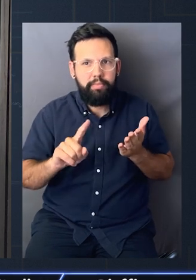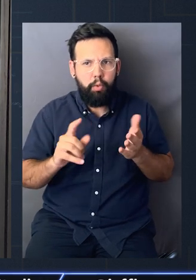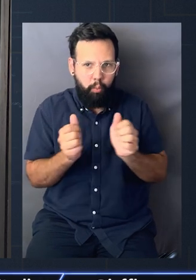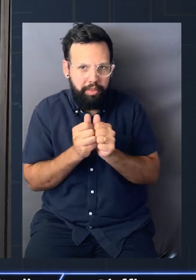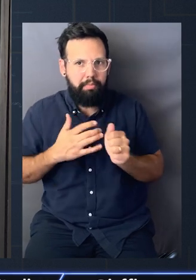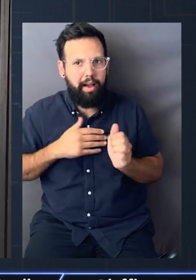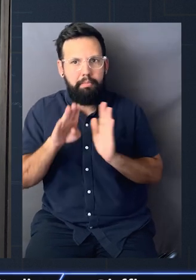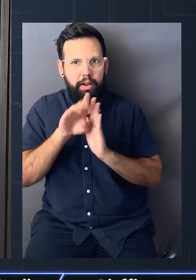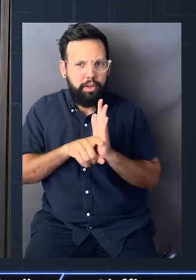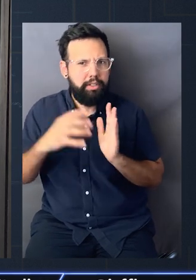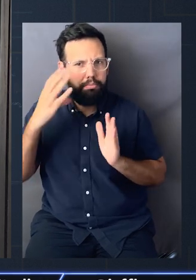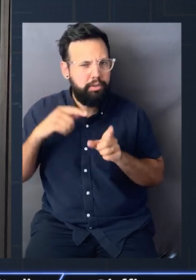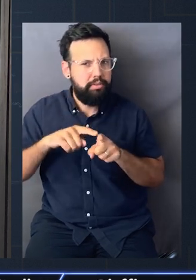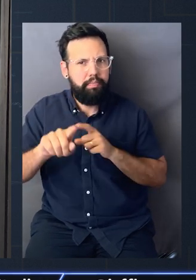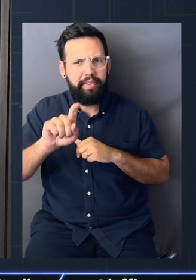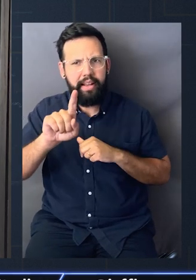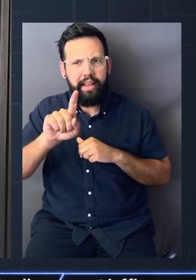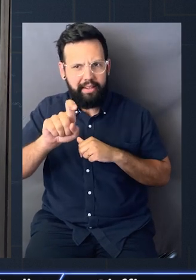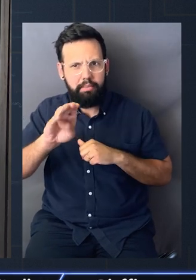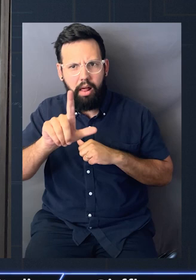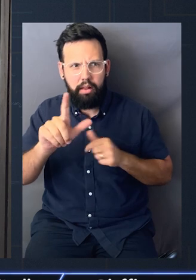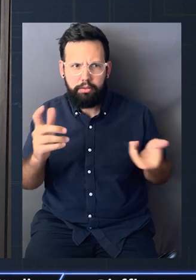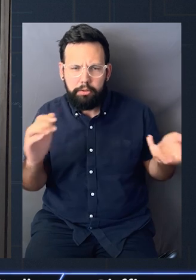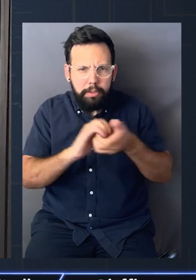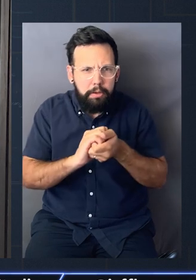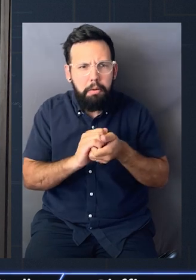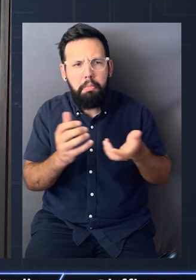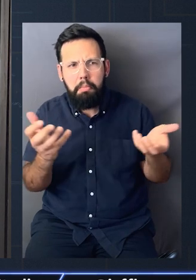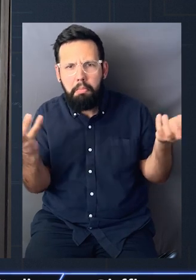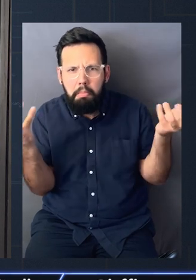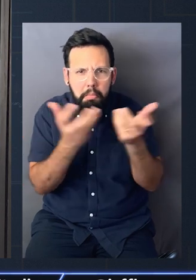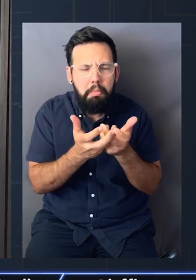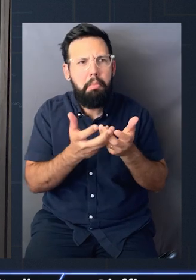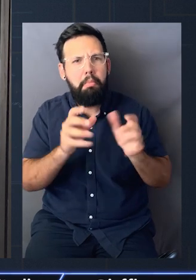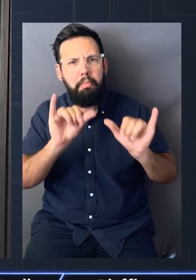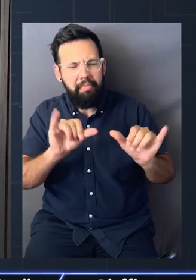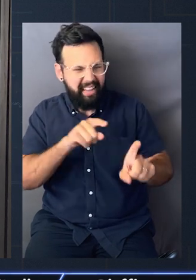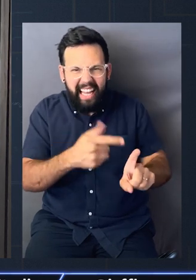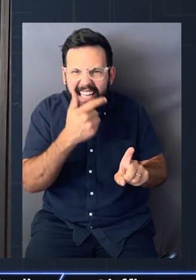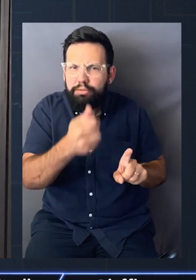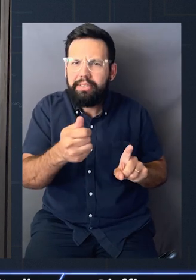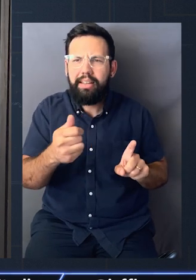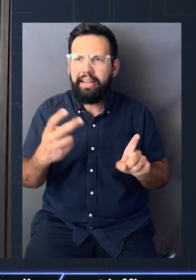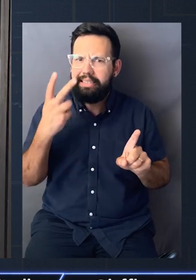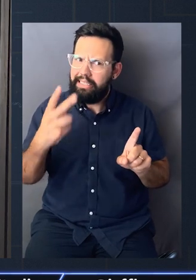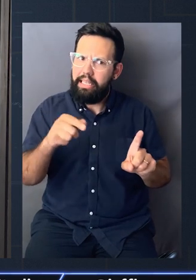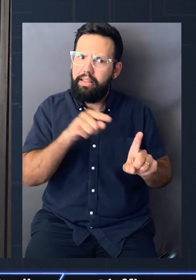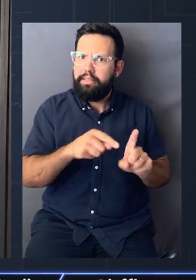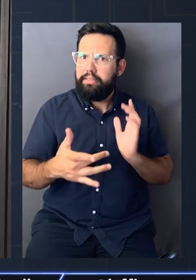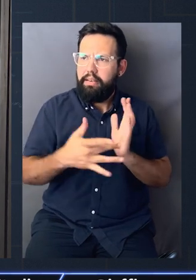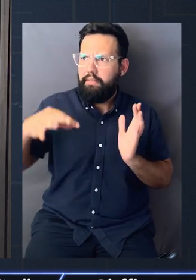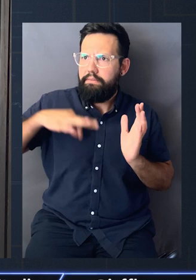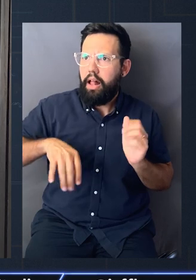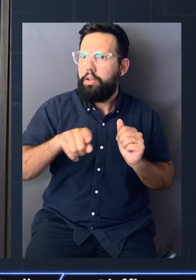all these things together and saying, this is actually pretty interesting stuff. Like I can really see the technological value of this.